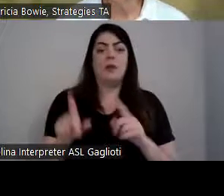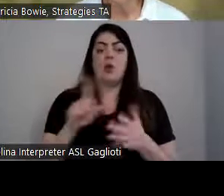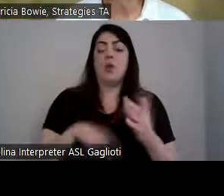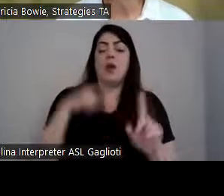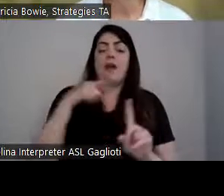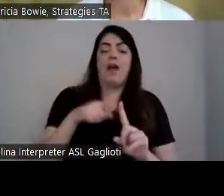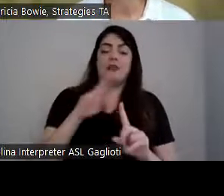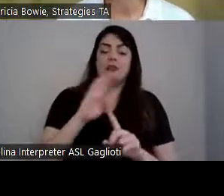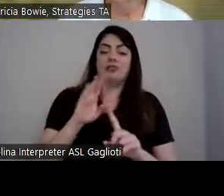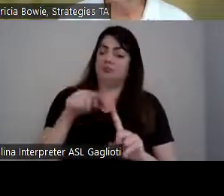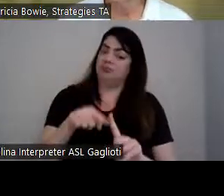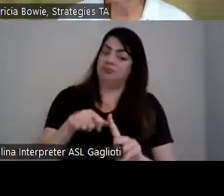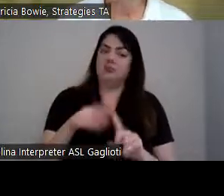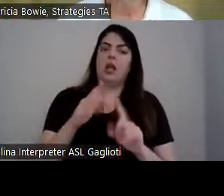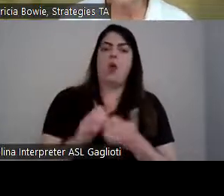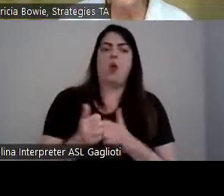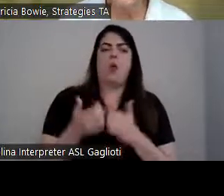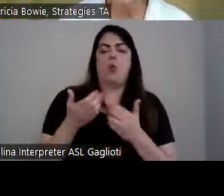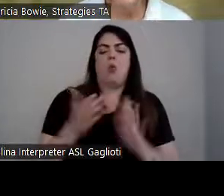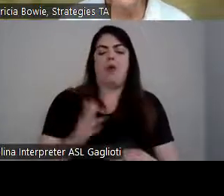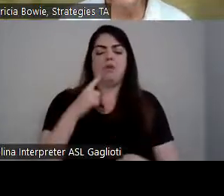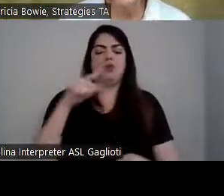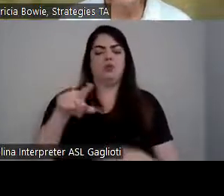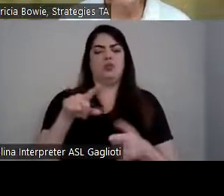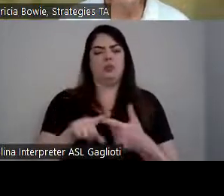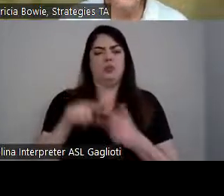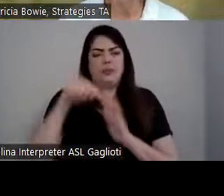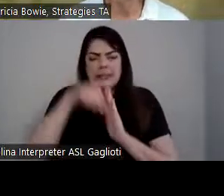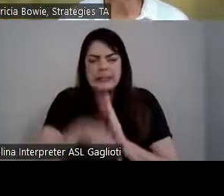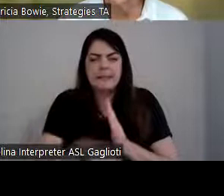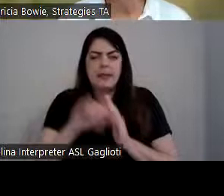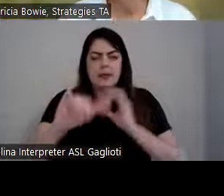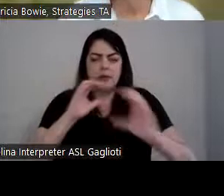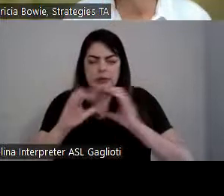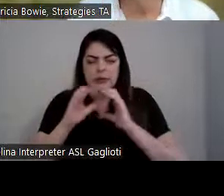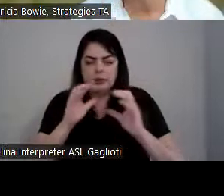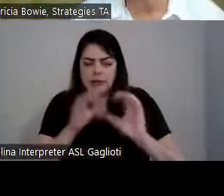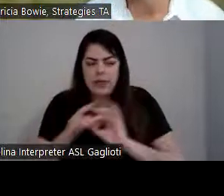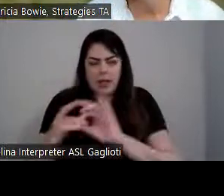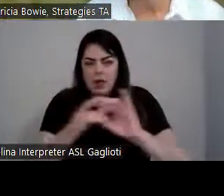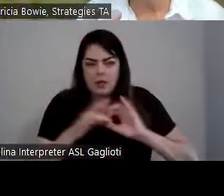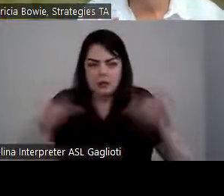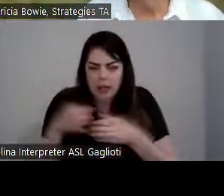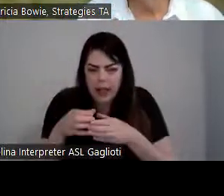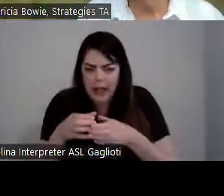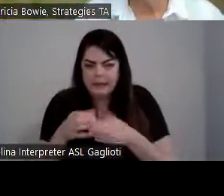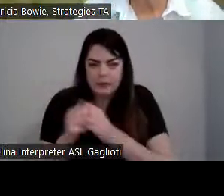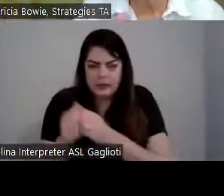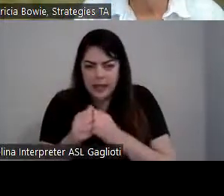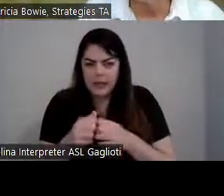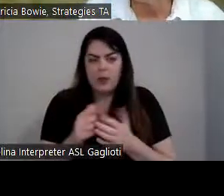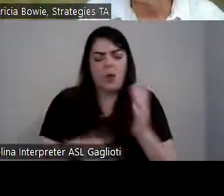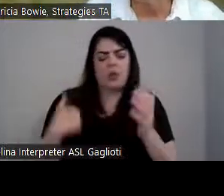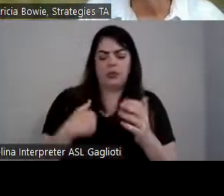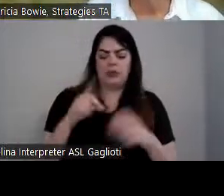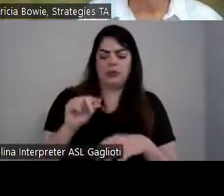a way for you to deepen a conversation collectively to recognize what is it that we need to be managing to put